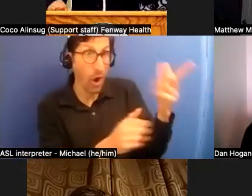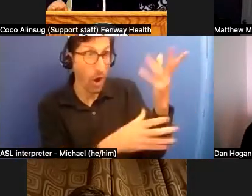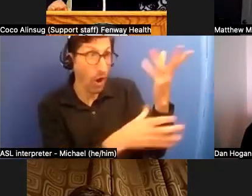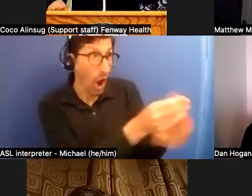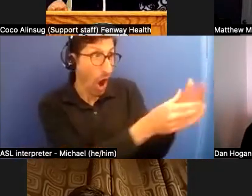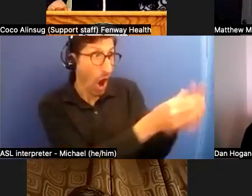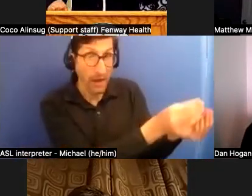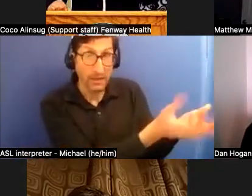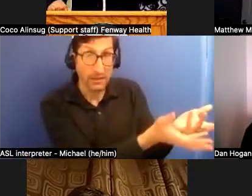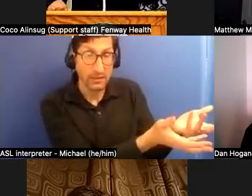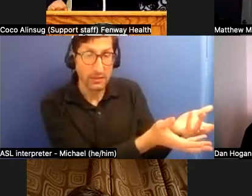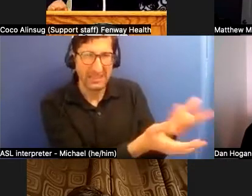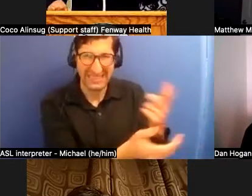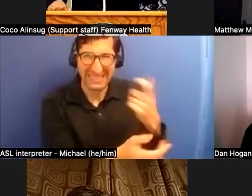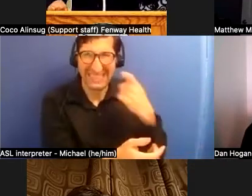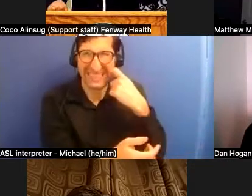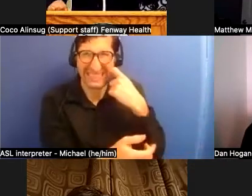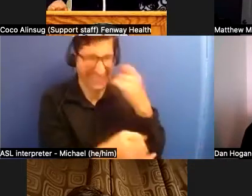died a couple of weeks ago.